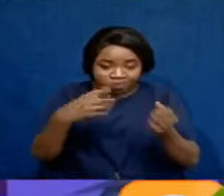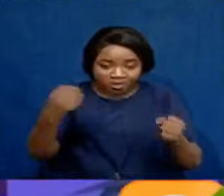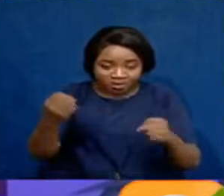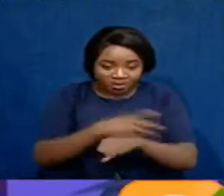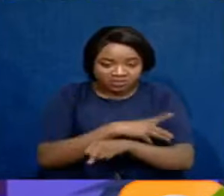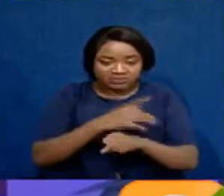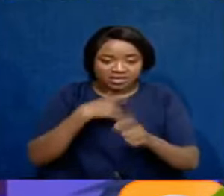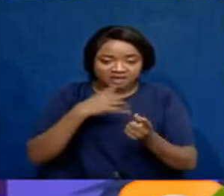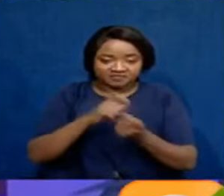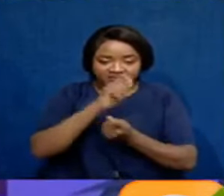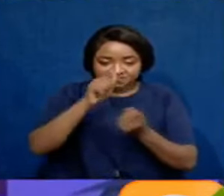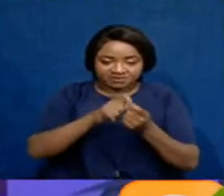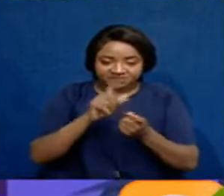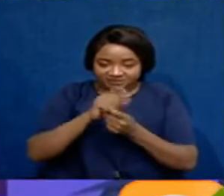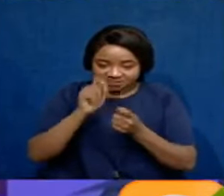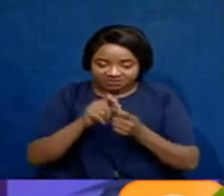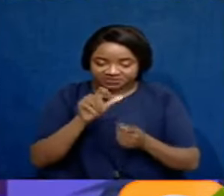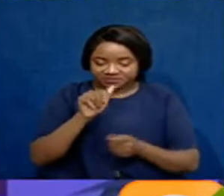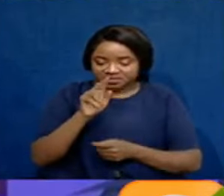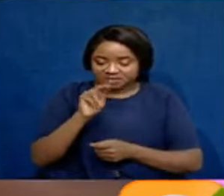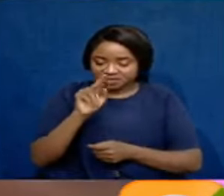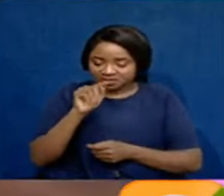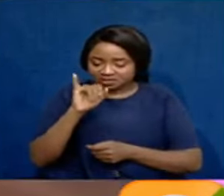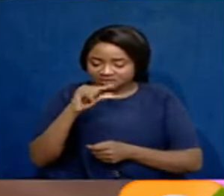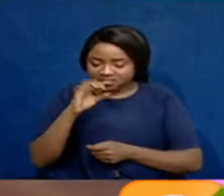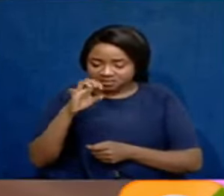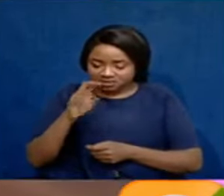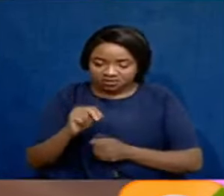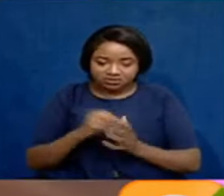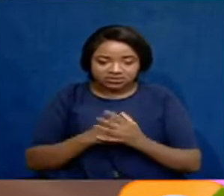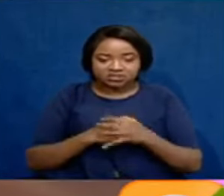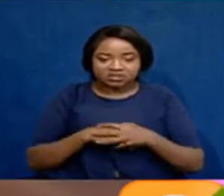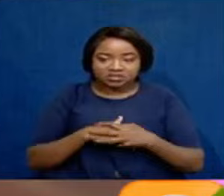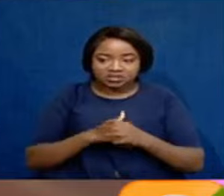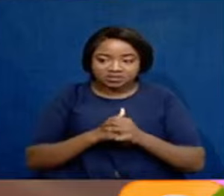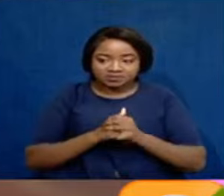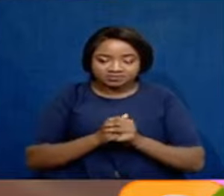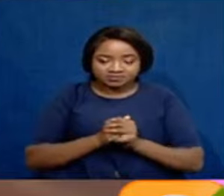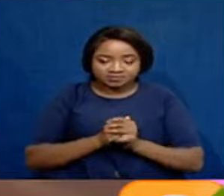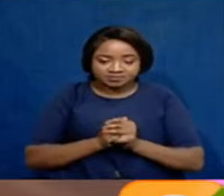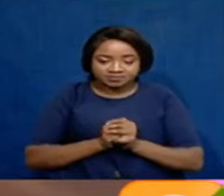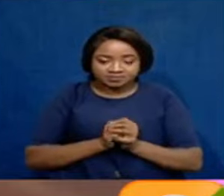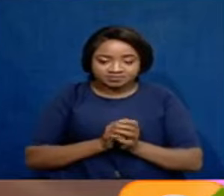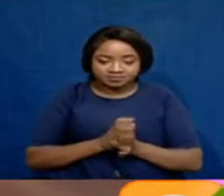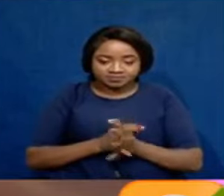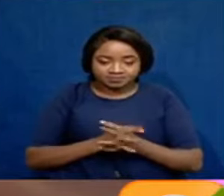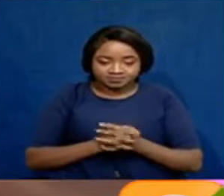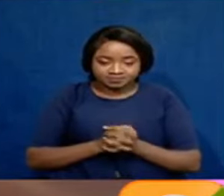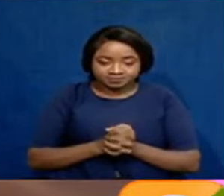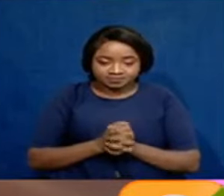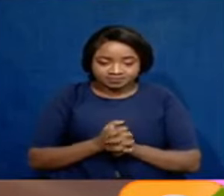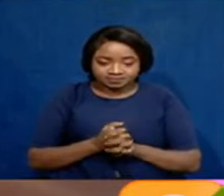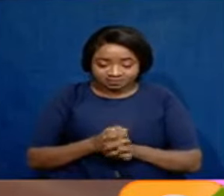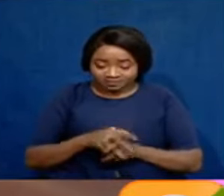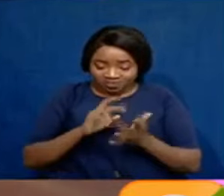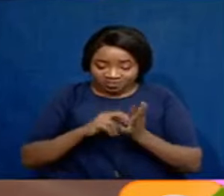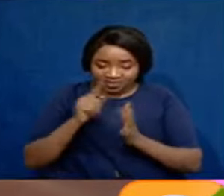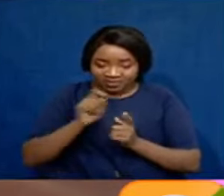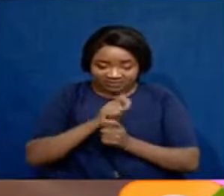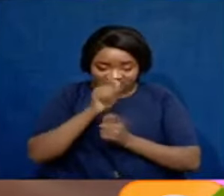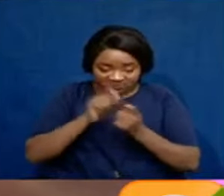prostate-specific antigen? Prostate-specific antigen. Uh-huh. And prostate-specific antigen is not prostate cancer-specific. Mm-hmm. It